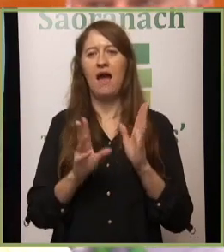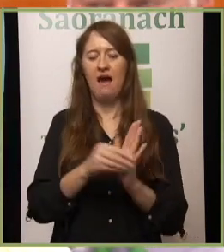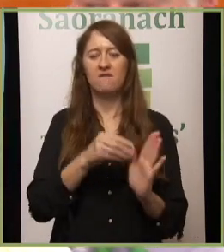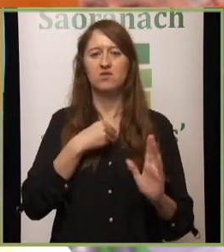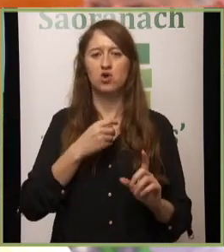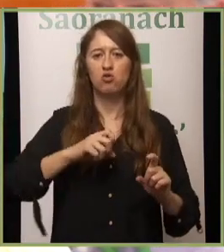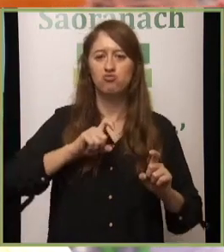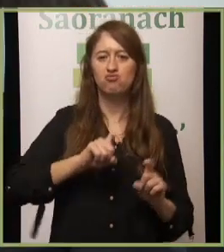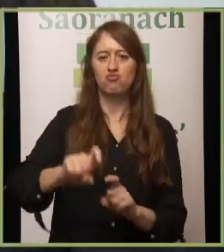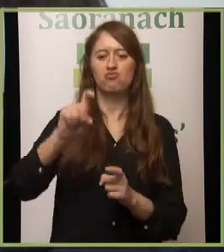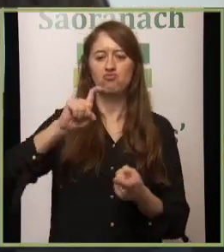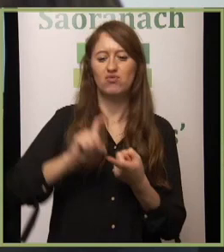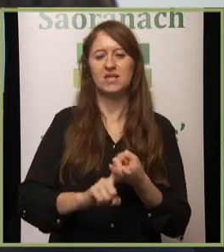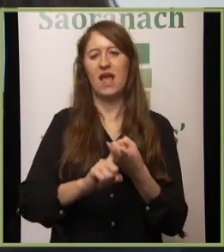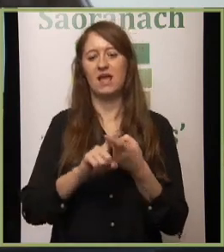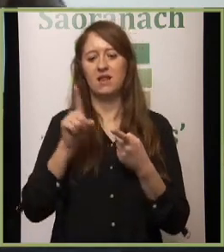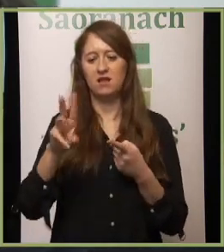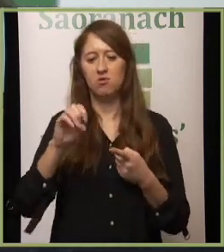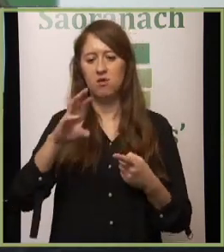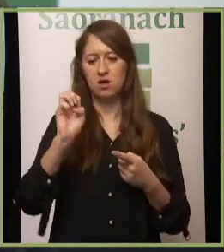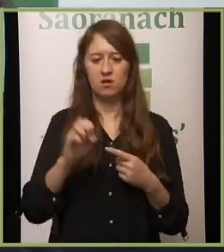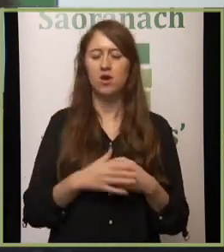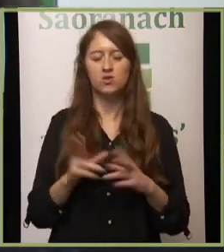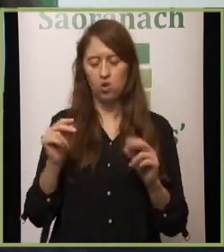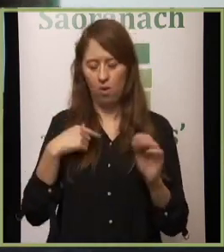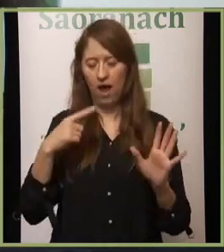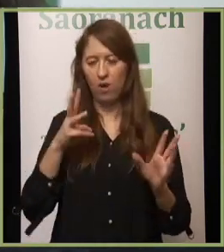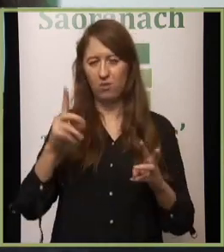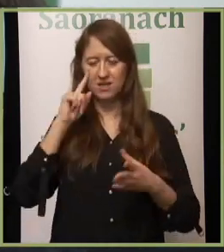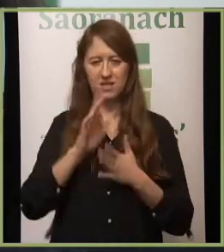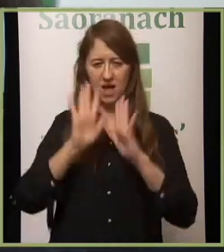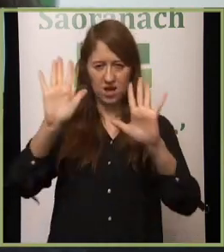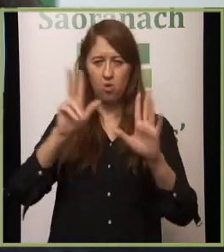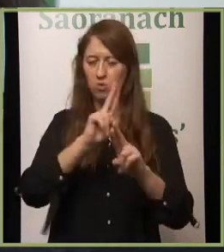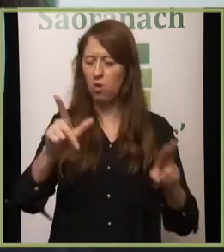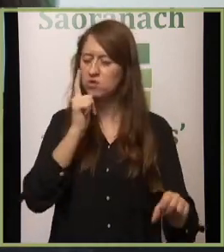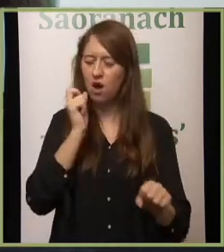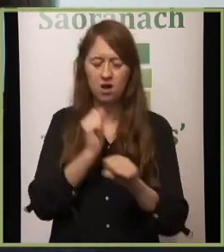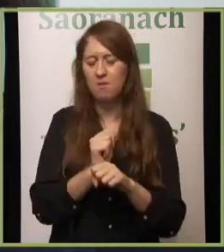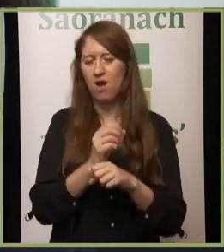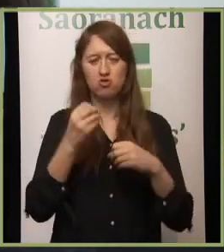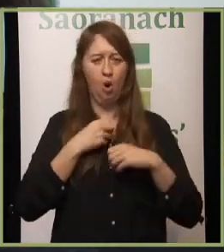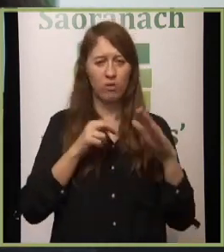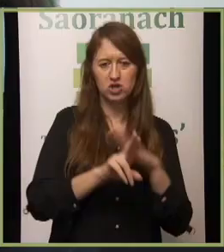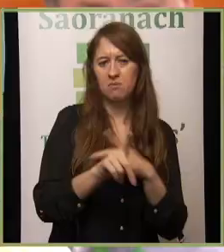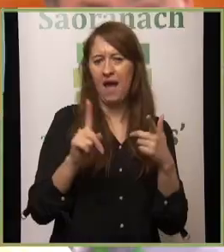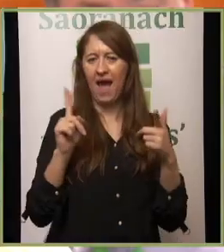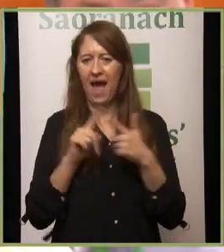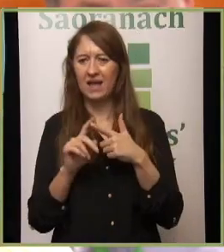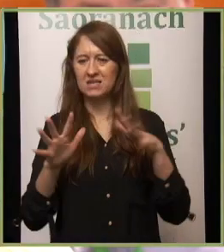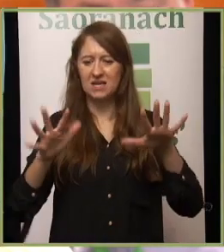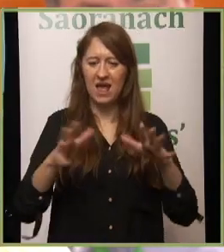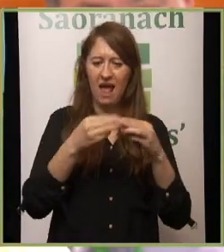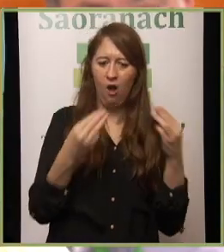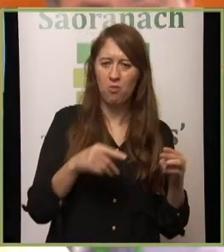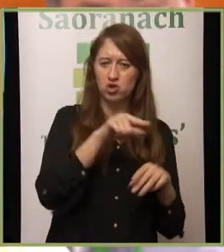on behalf of the Irish people. I'm going to make an executive call. We're not going to get into ownership and proportions because it's just too tricky. So I'm going to